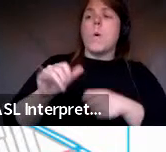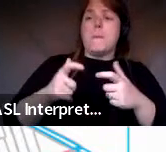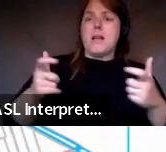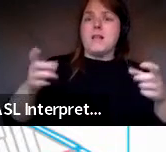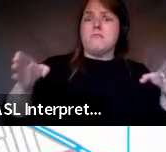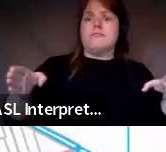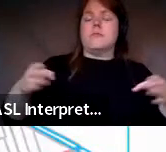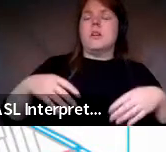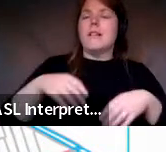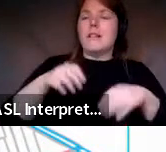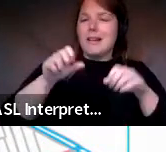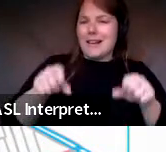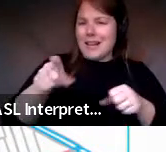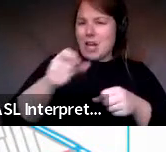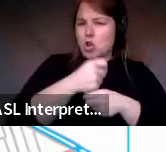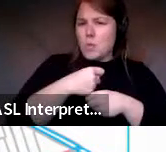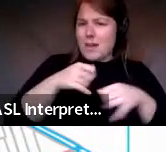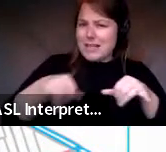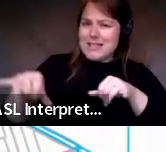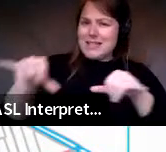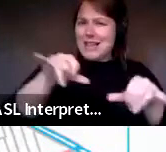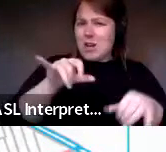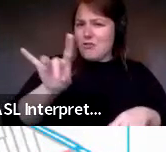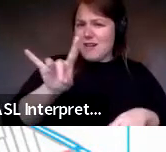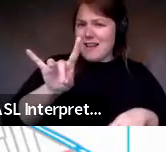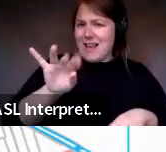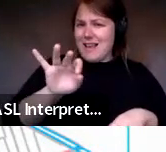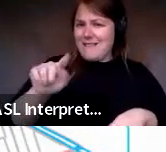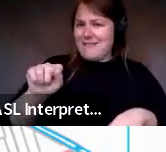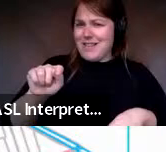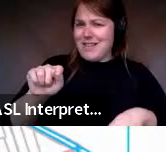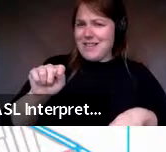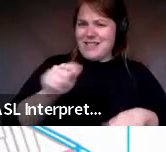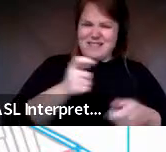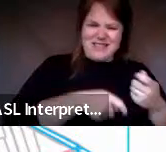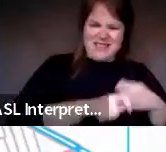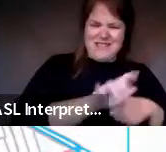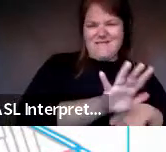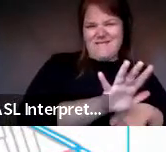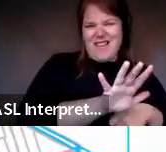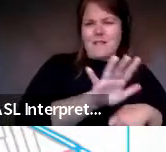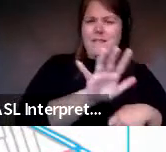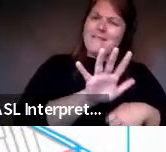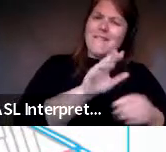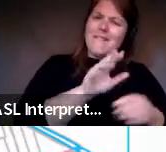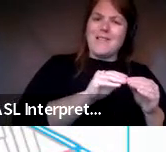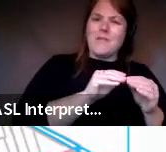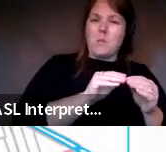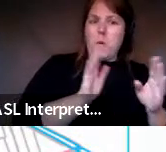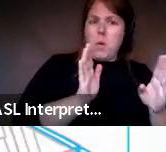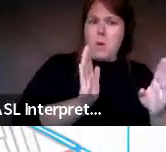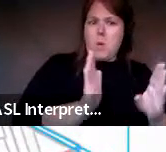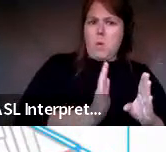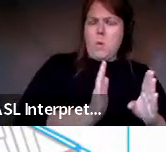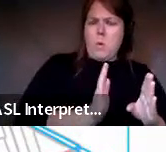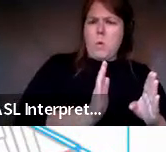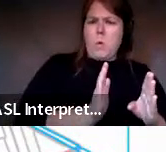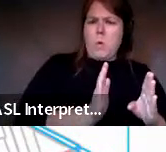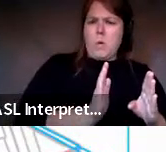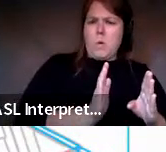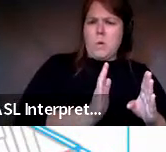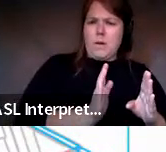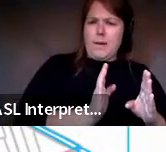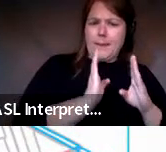you make it a standard of 8 feet, 8 instead of 5? Because 5 is just to be too